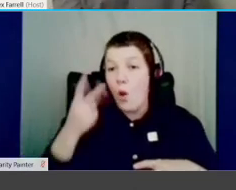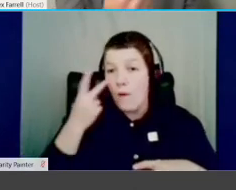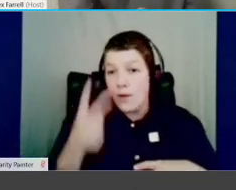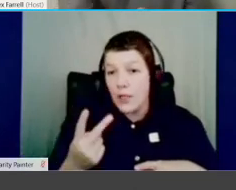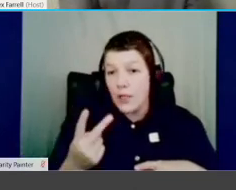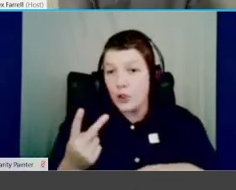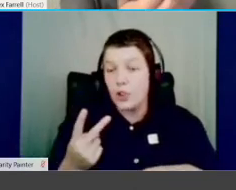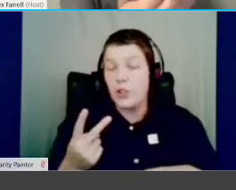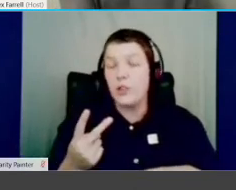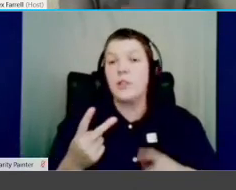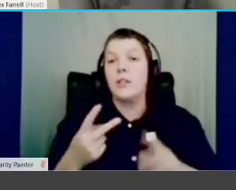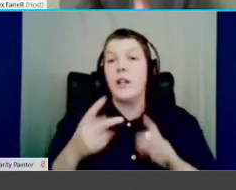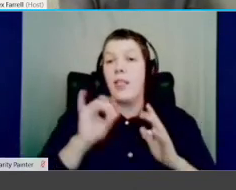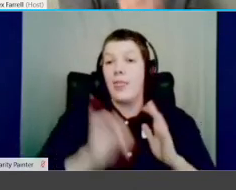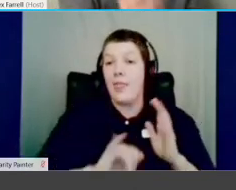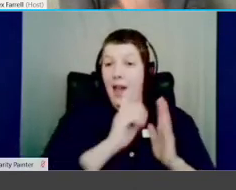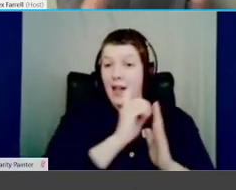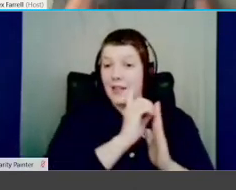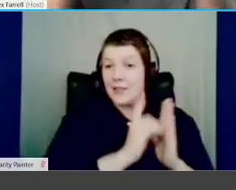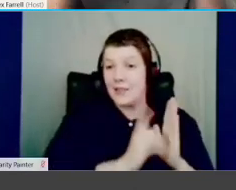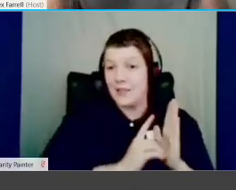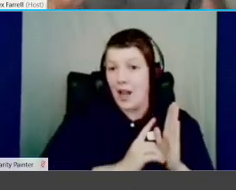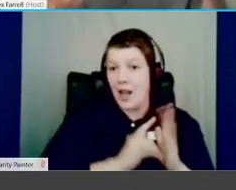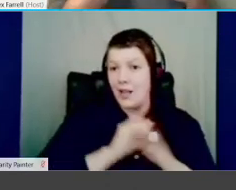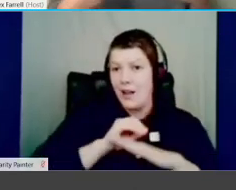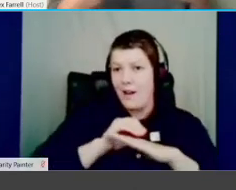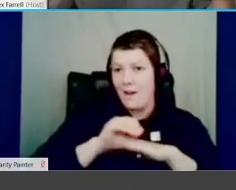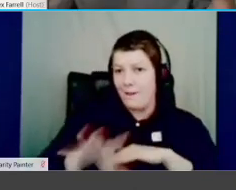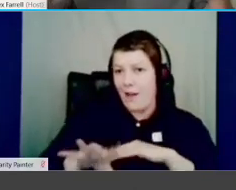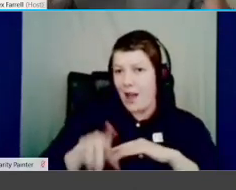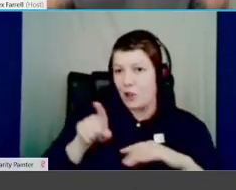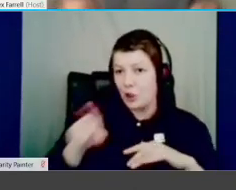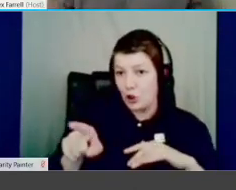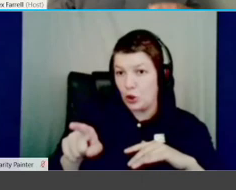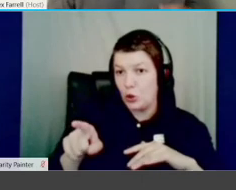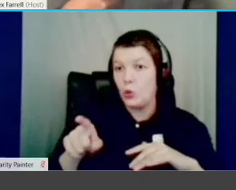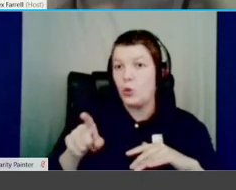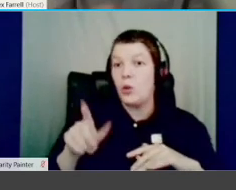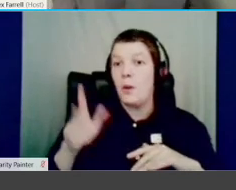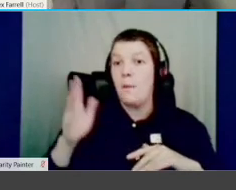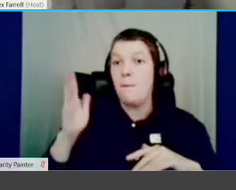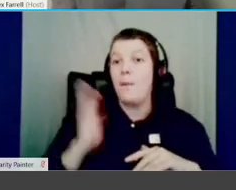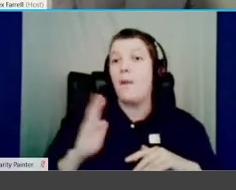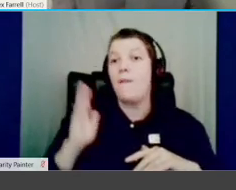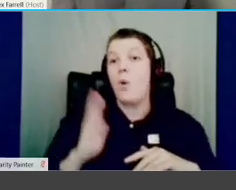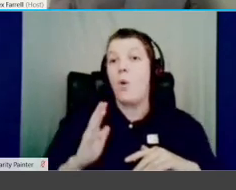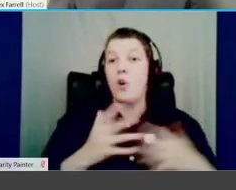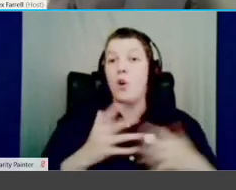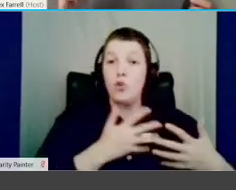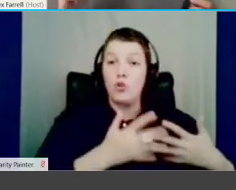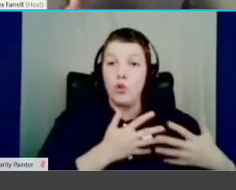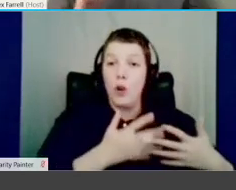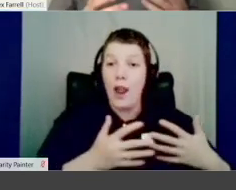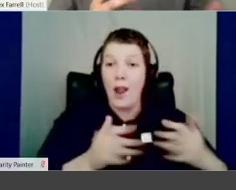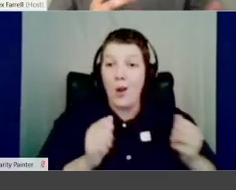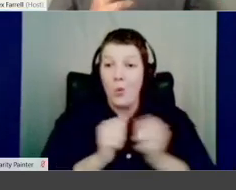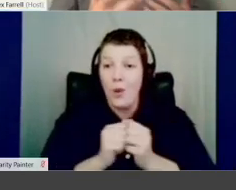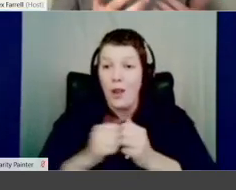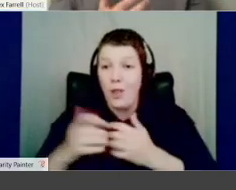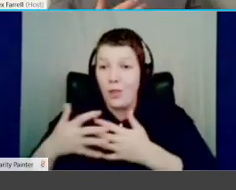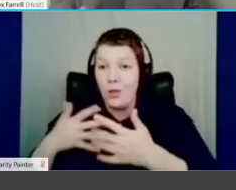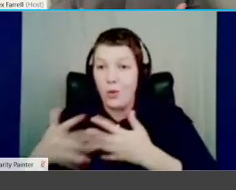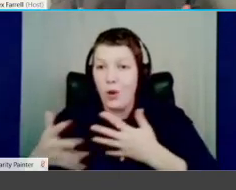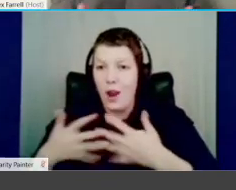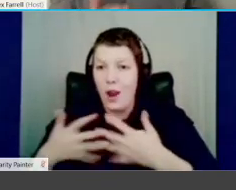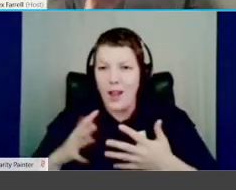particular design negatively impacted you with your very specific niche thing that you struggled with. So I guess that kind